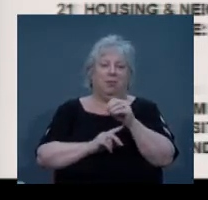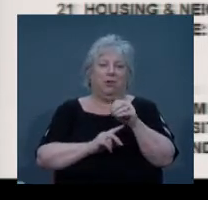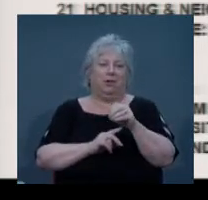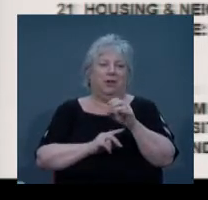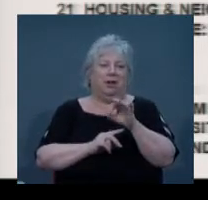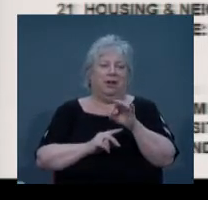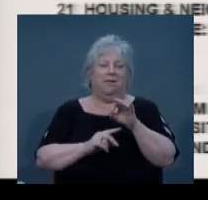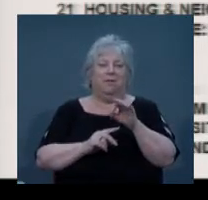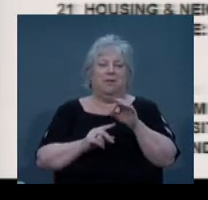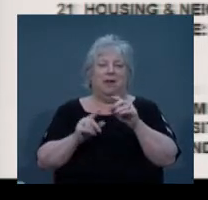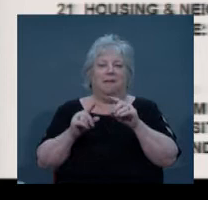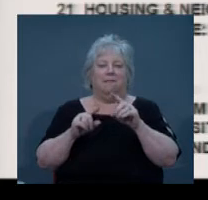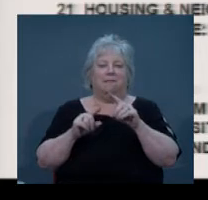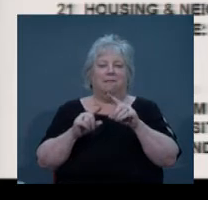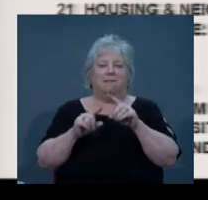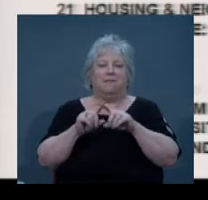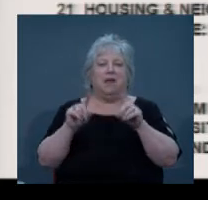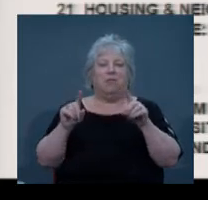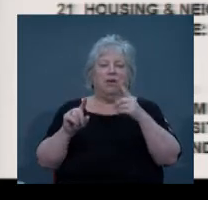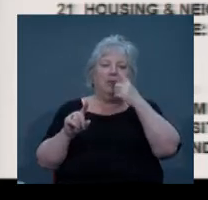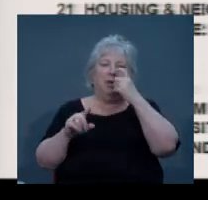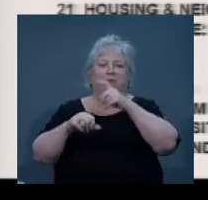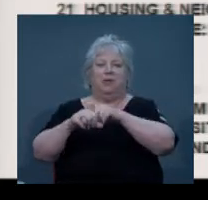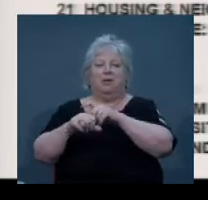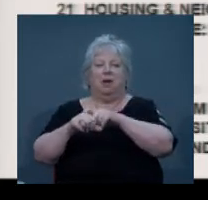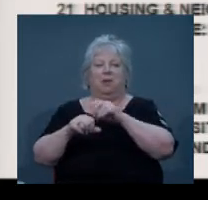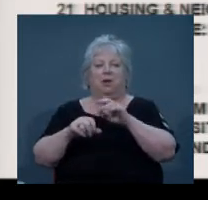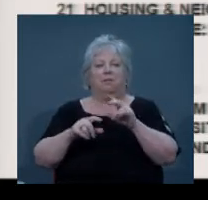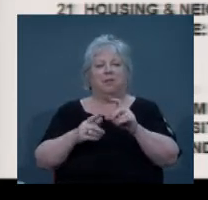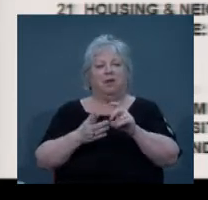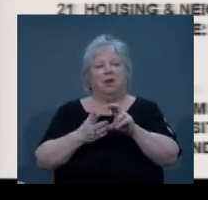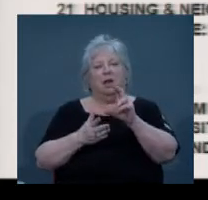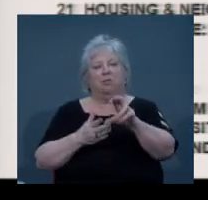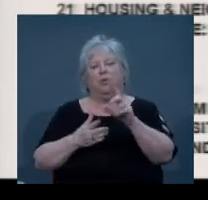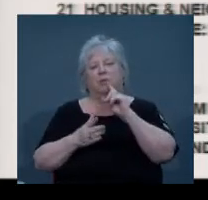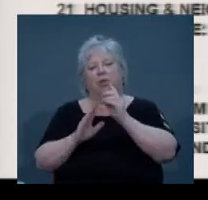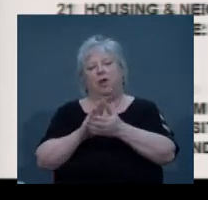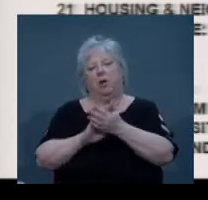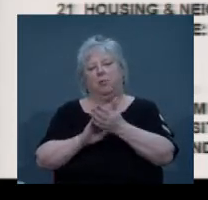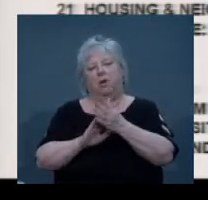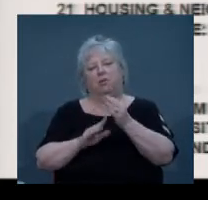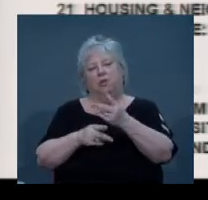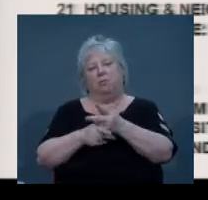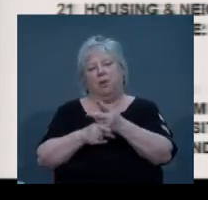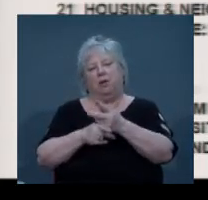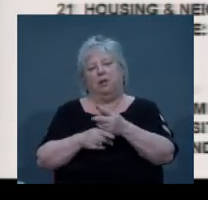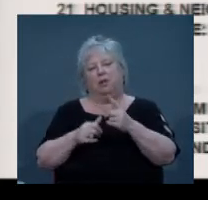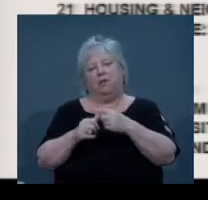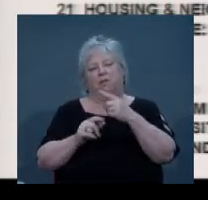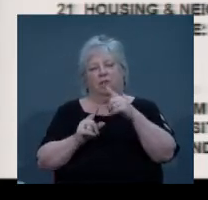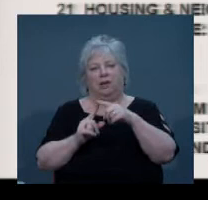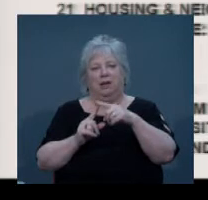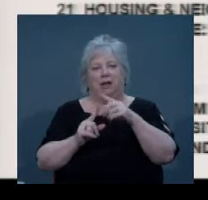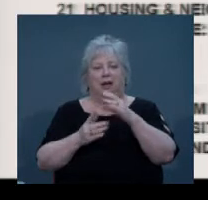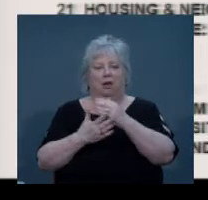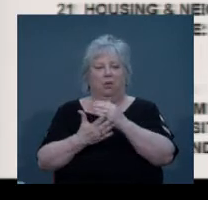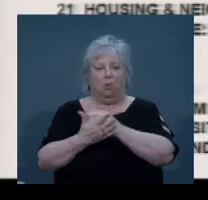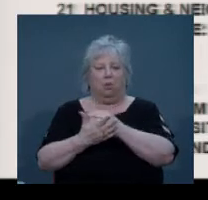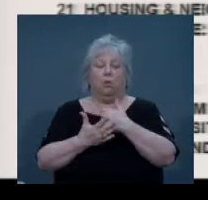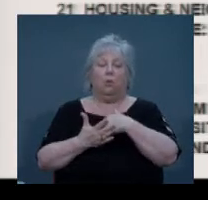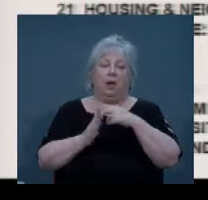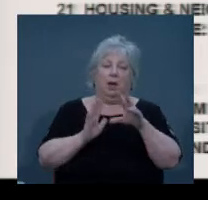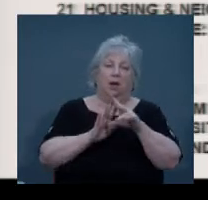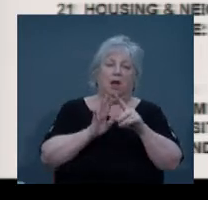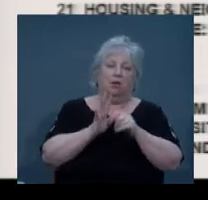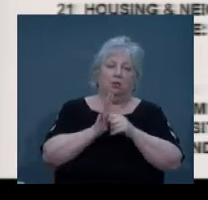50% of the variance in golf is just due to the timing of the contributions for the operation and maintenance of the first tee course. We had a contract